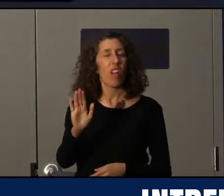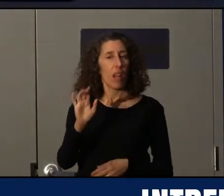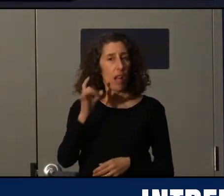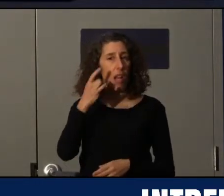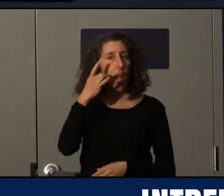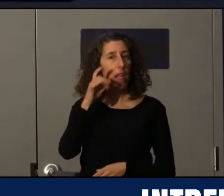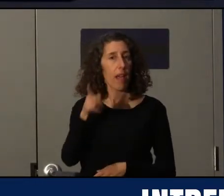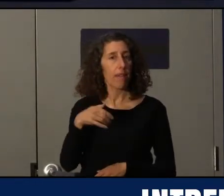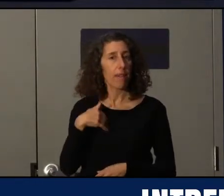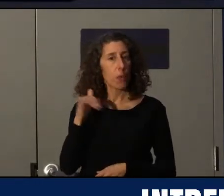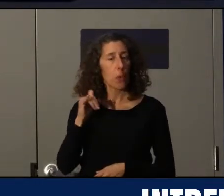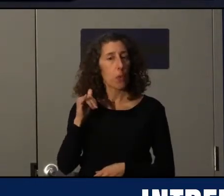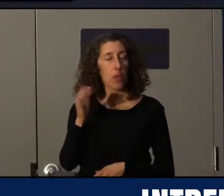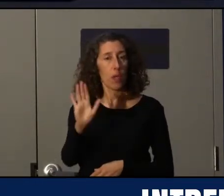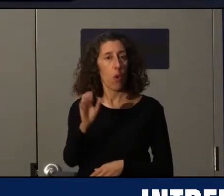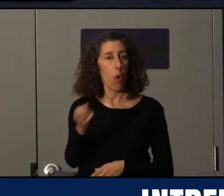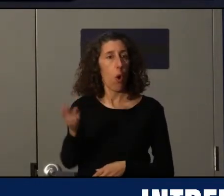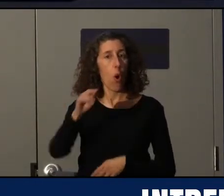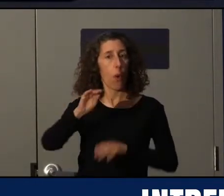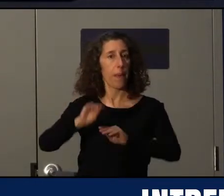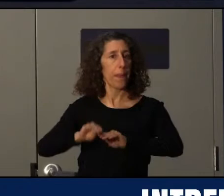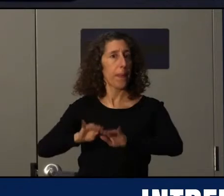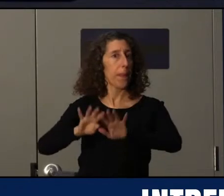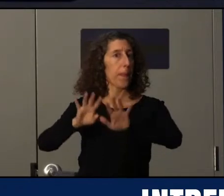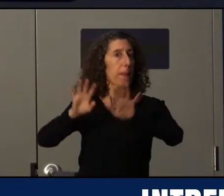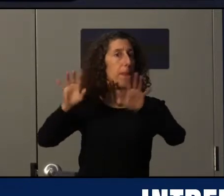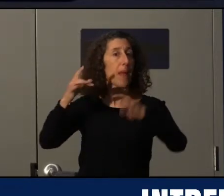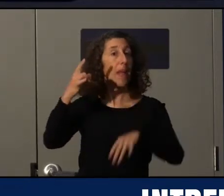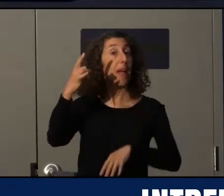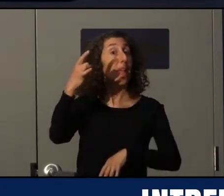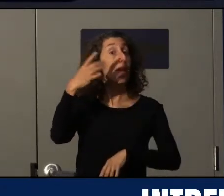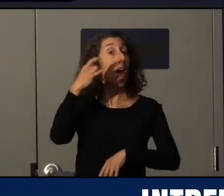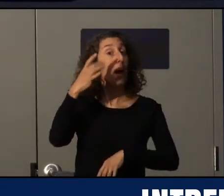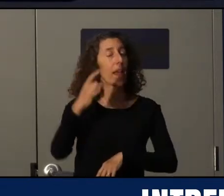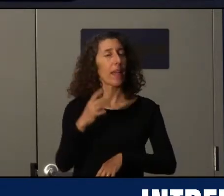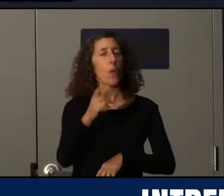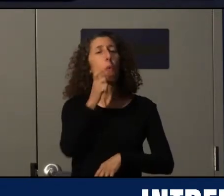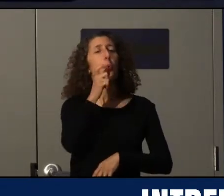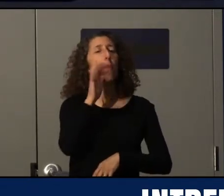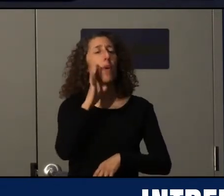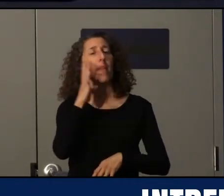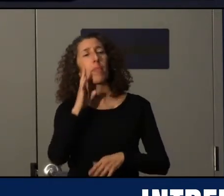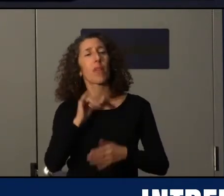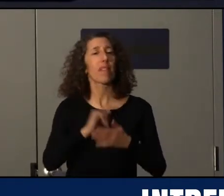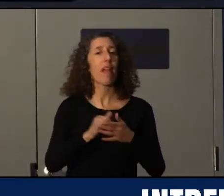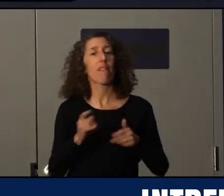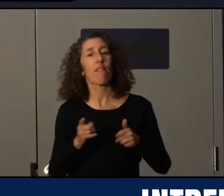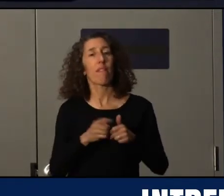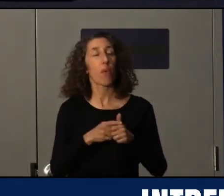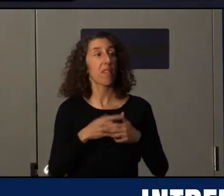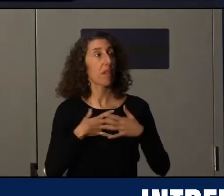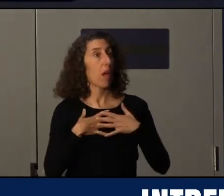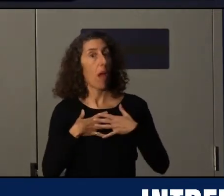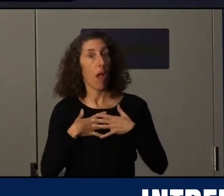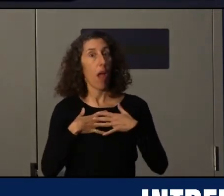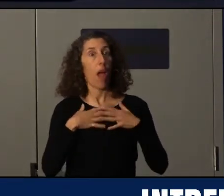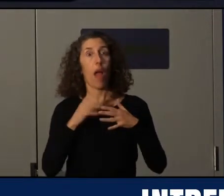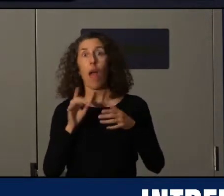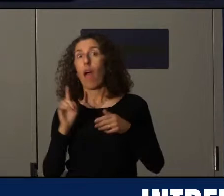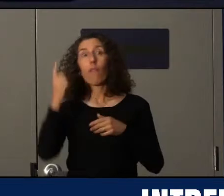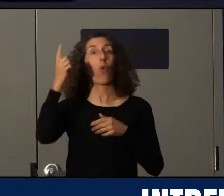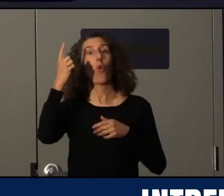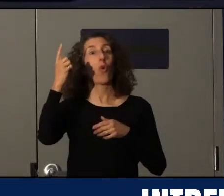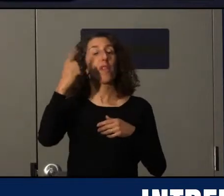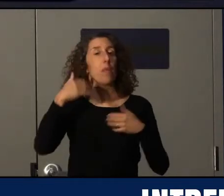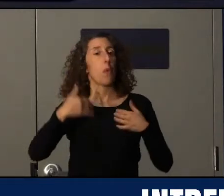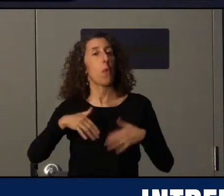it have an emotional attachment to them that we don't understand yet? And so I'm excited for our future and the way that we're going to be able